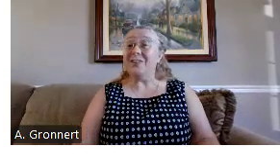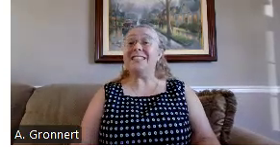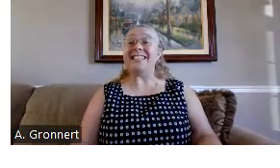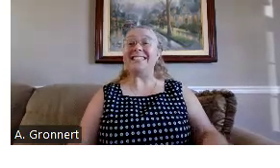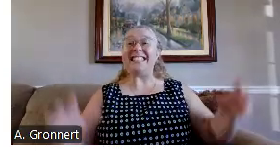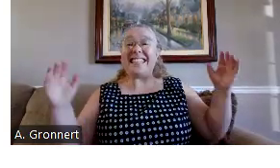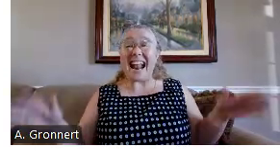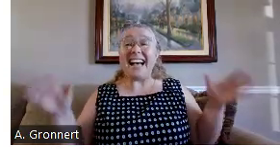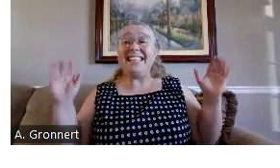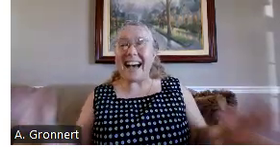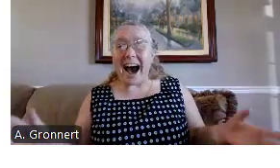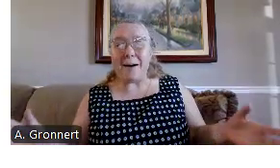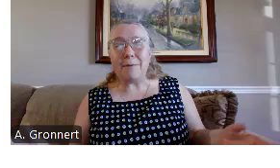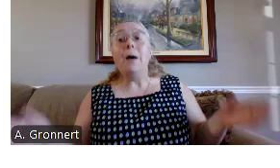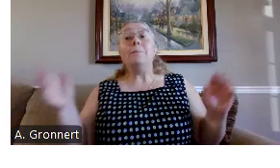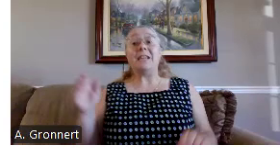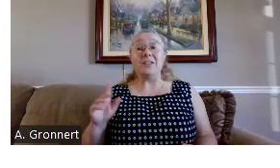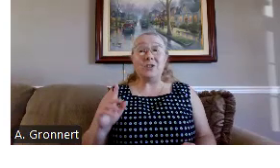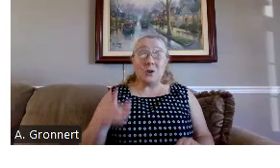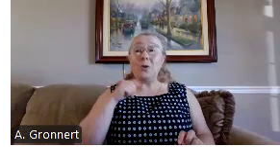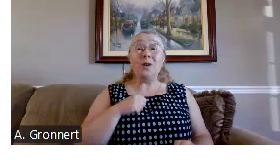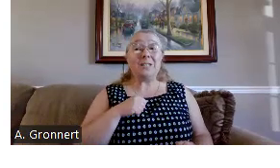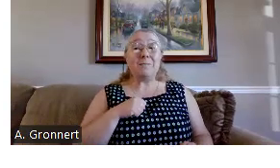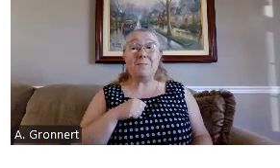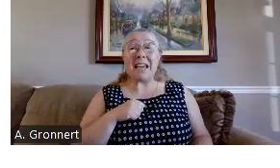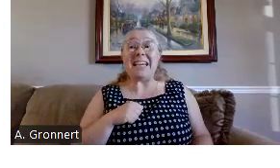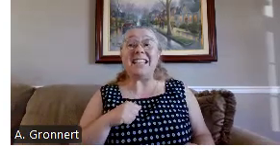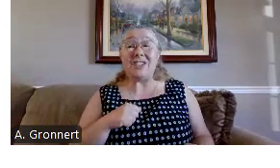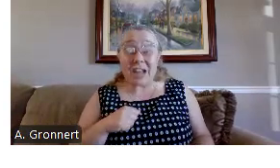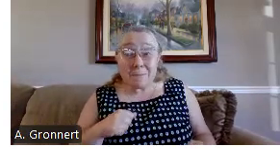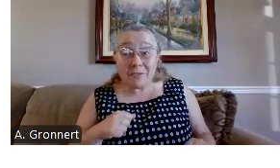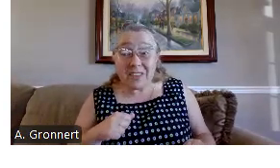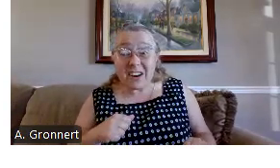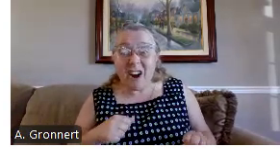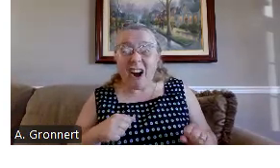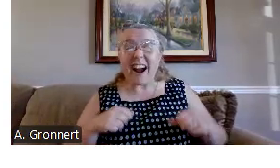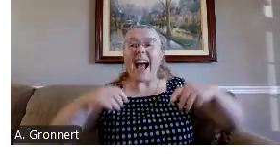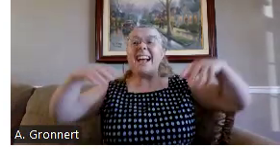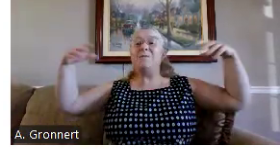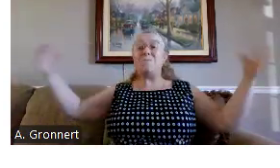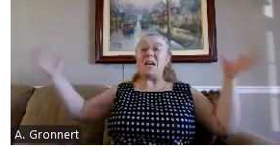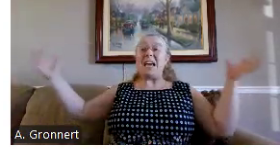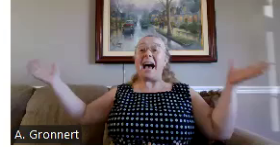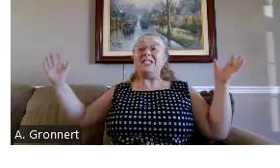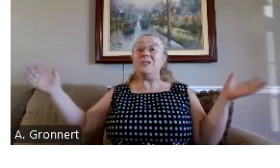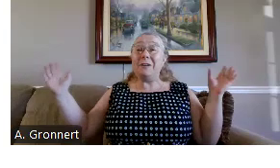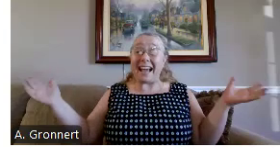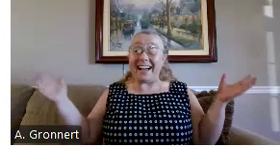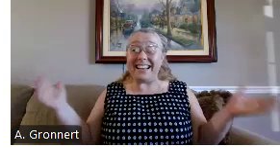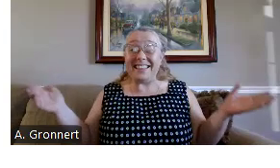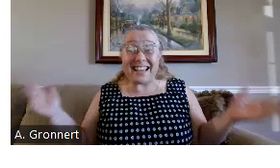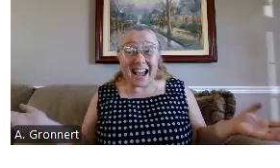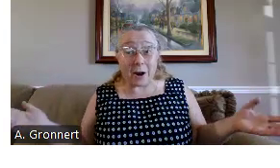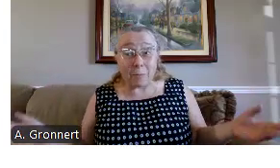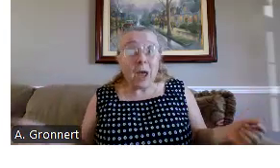your turn to stand up because you're going to be making the shape of the letter R as big as you